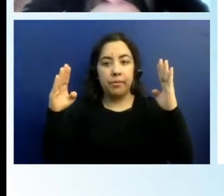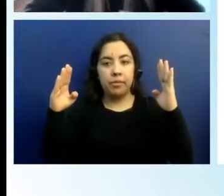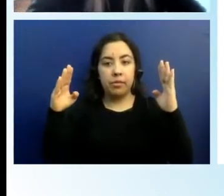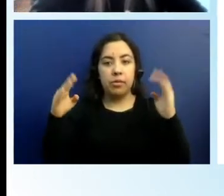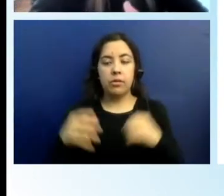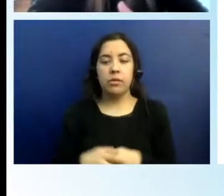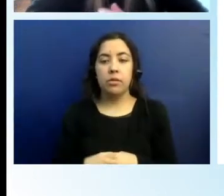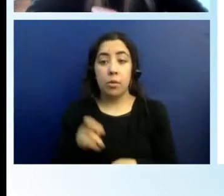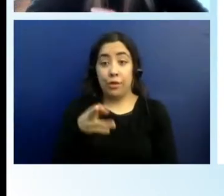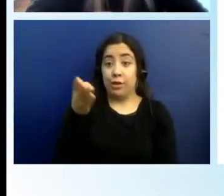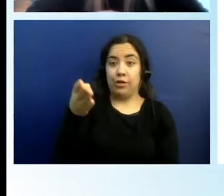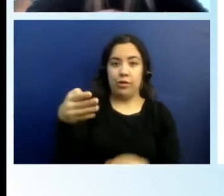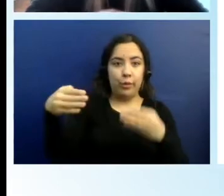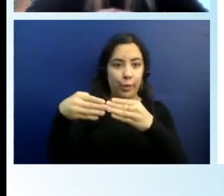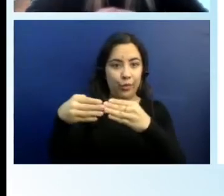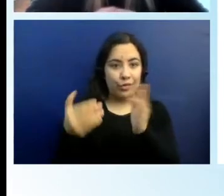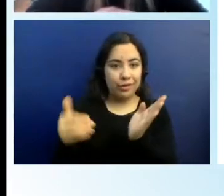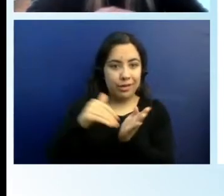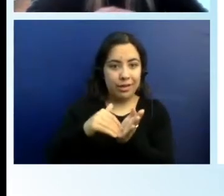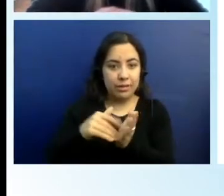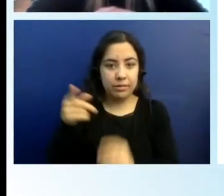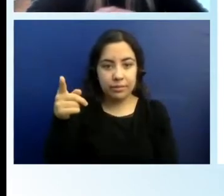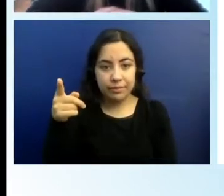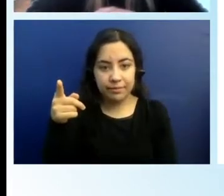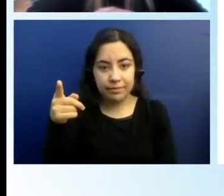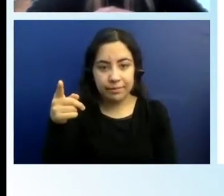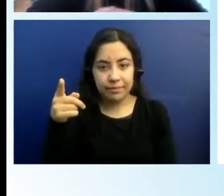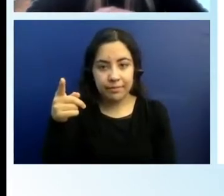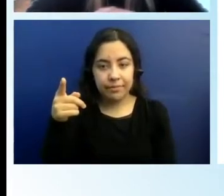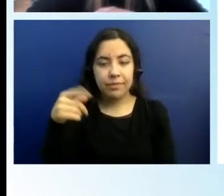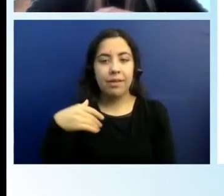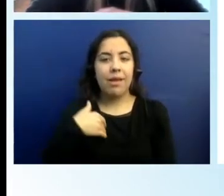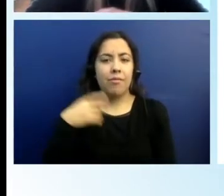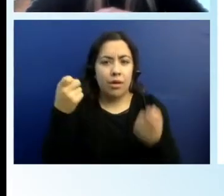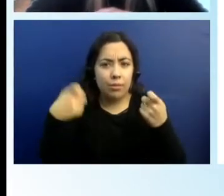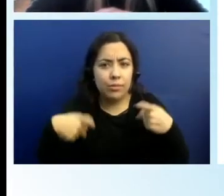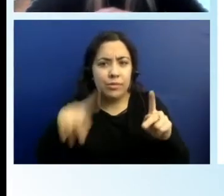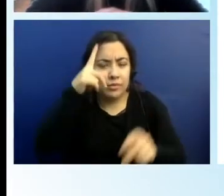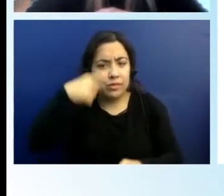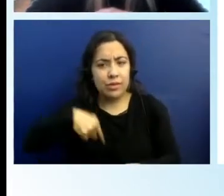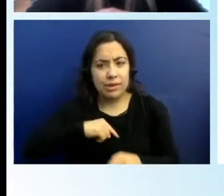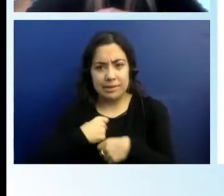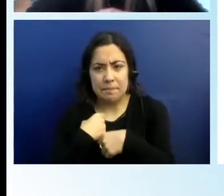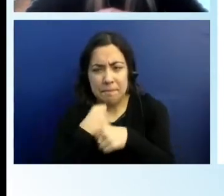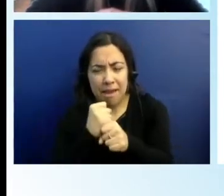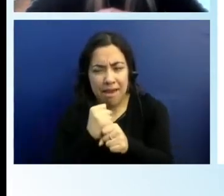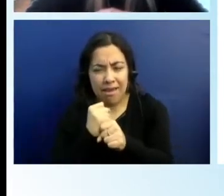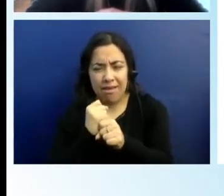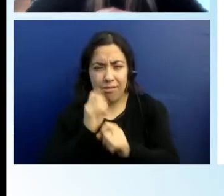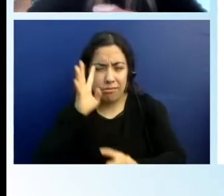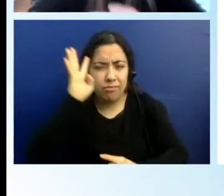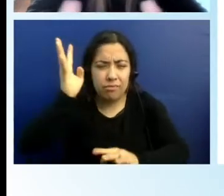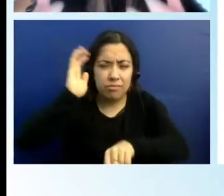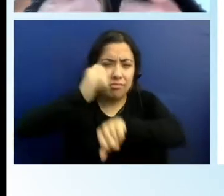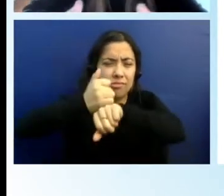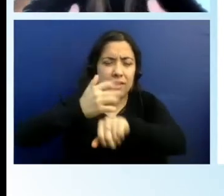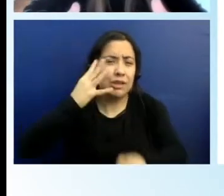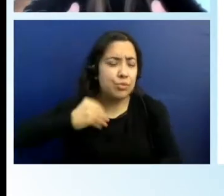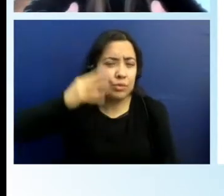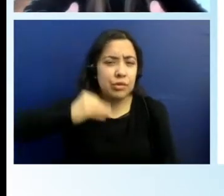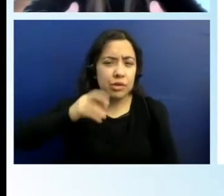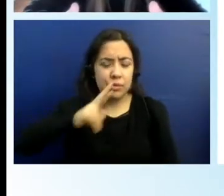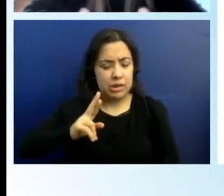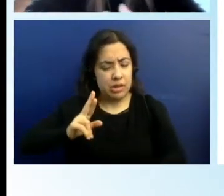Or here again, you know, there's opportunities for us to create experiences that push us to